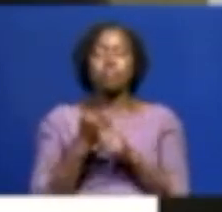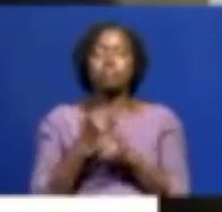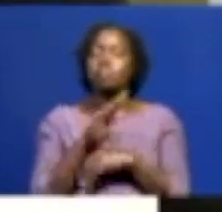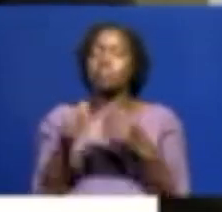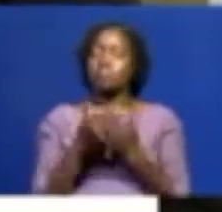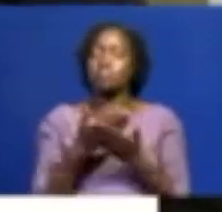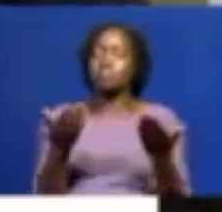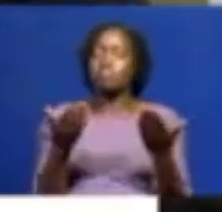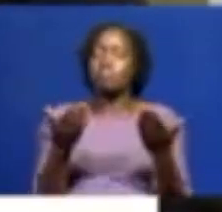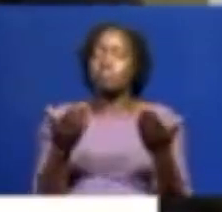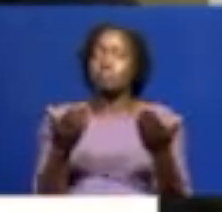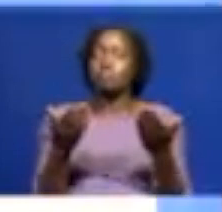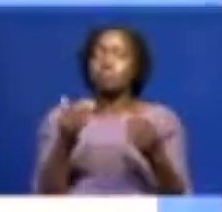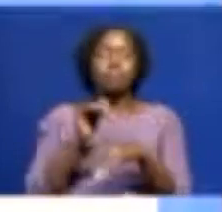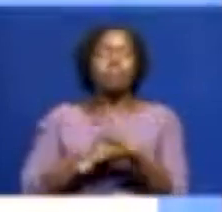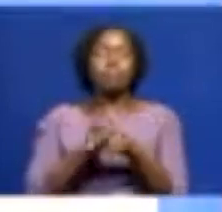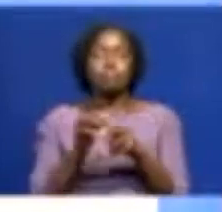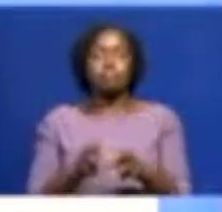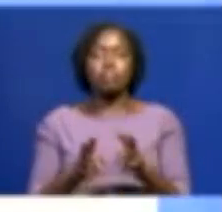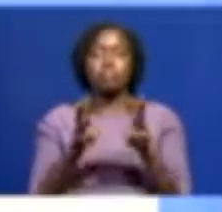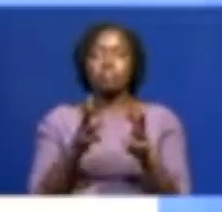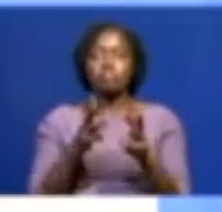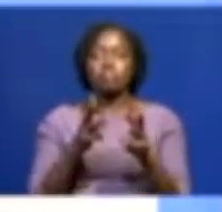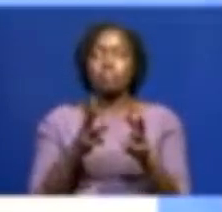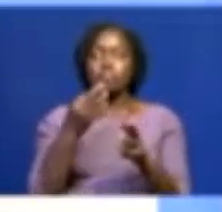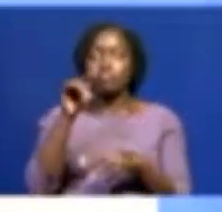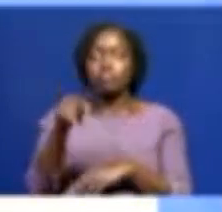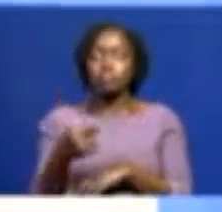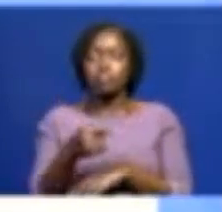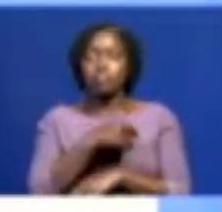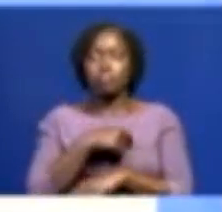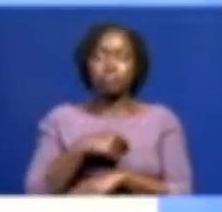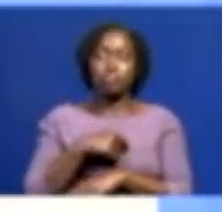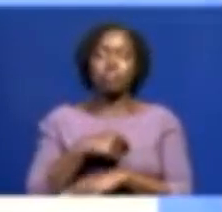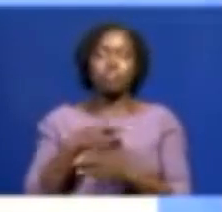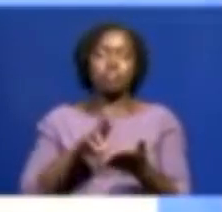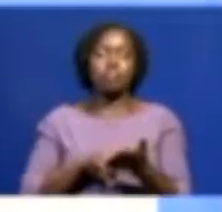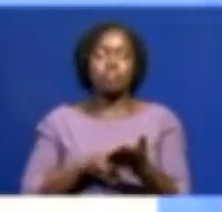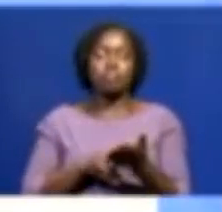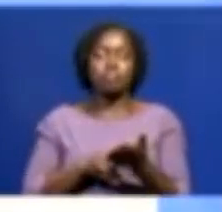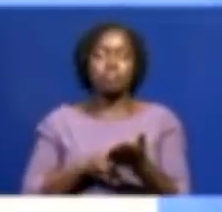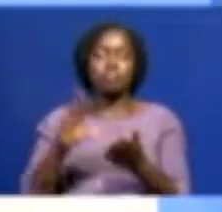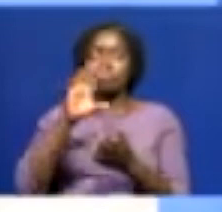investments in a proper way. So far, 3,000 delegates have been registered on the